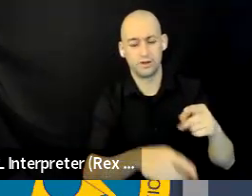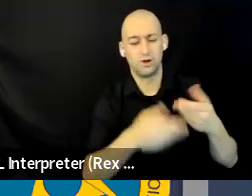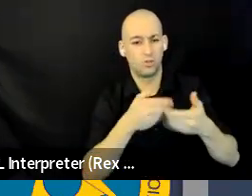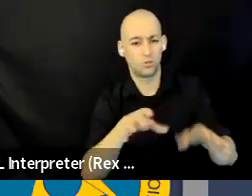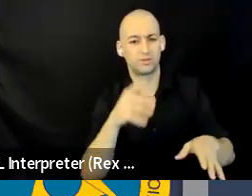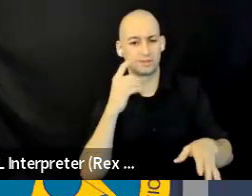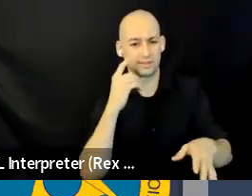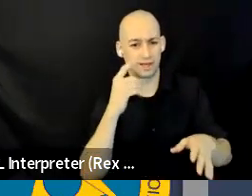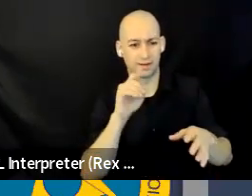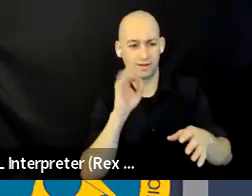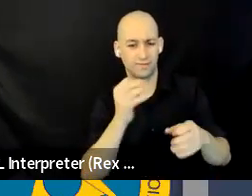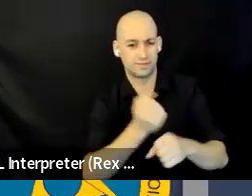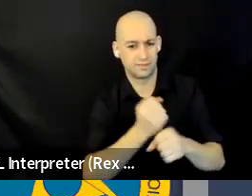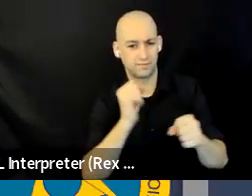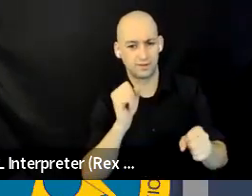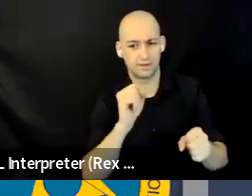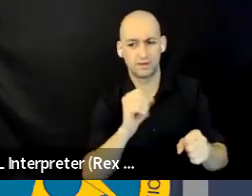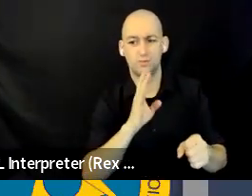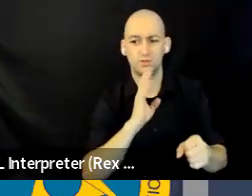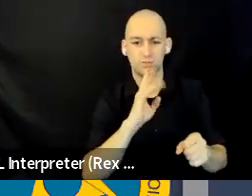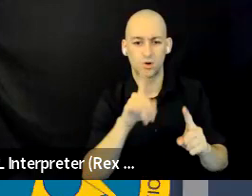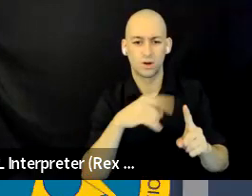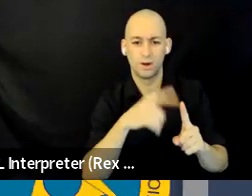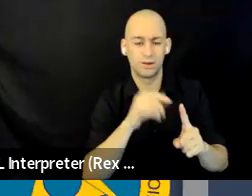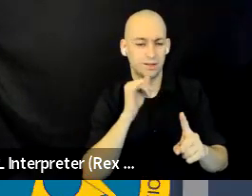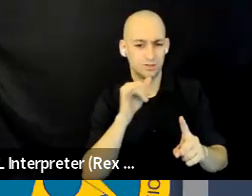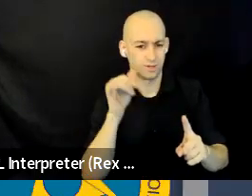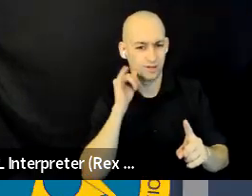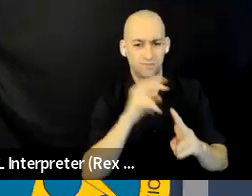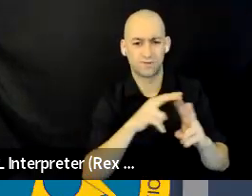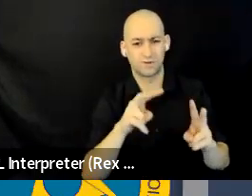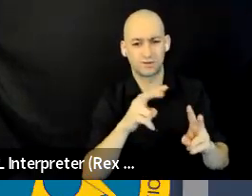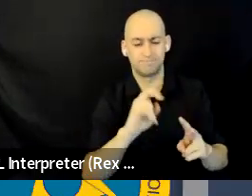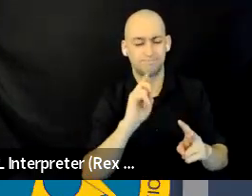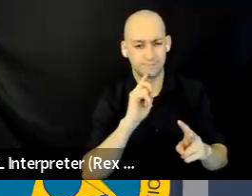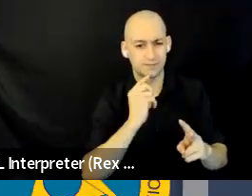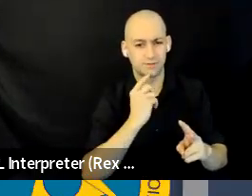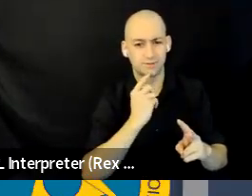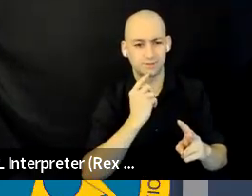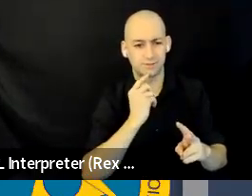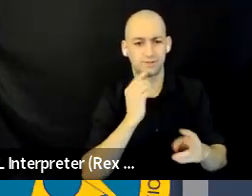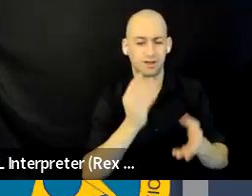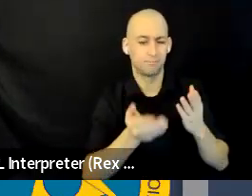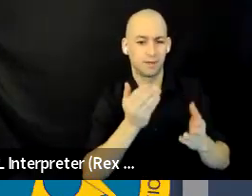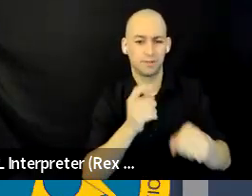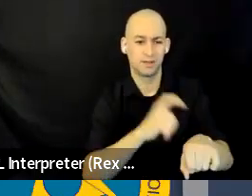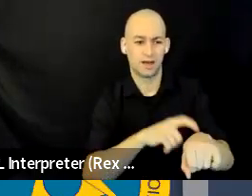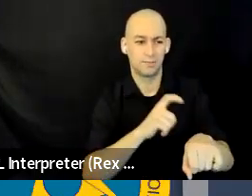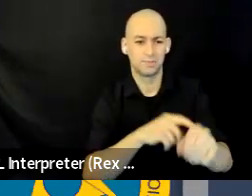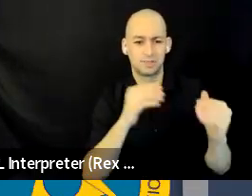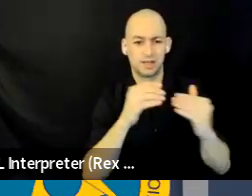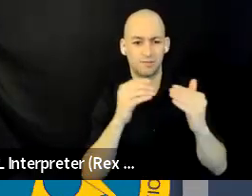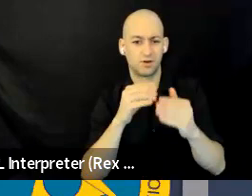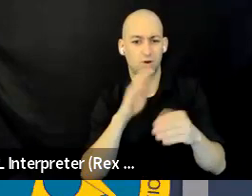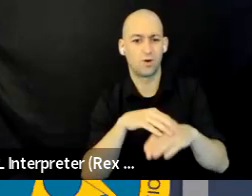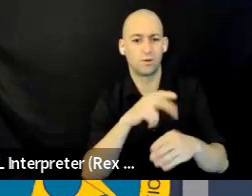of safety, which is, you know, we spoke about yesterday, is so critical. So there may be times, even on a project that